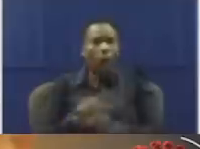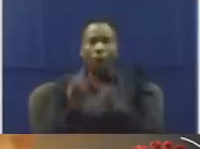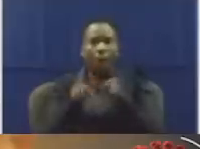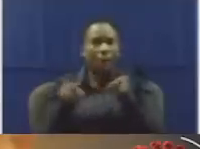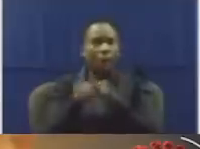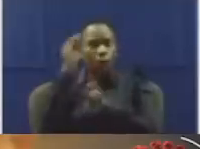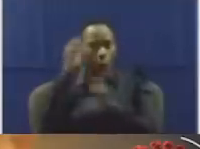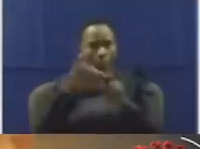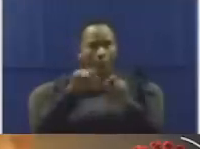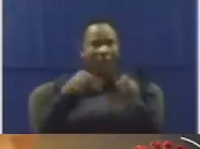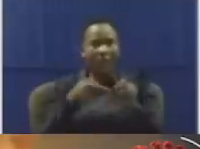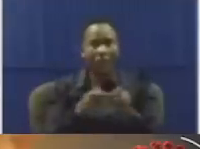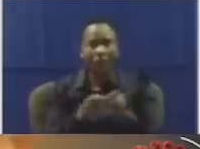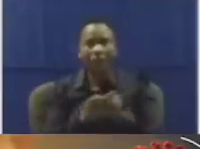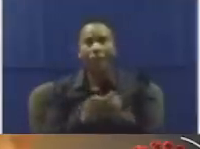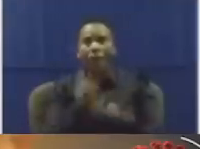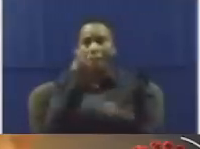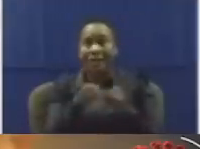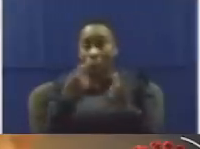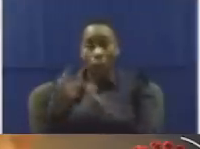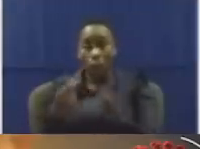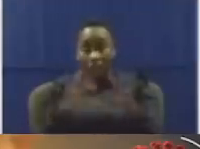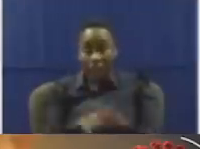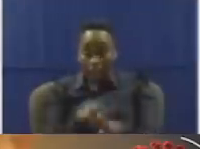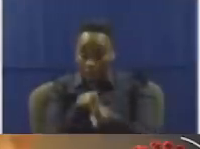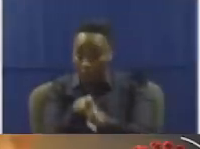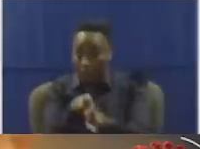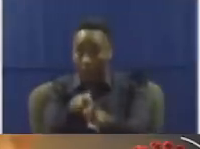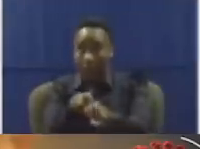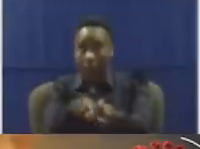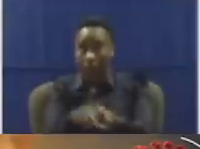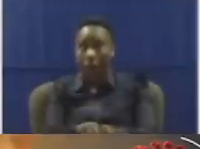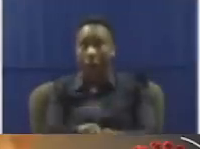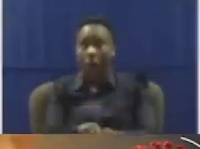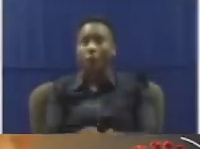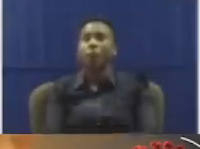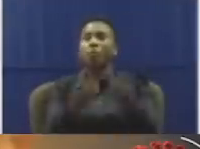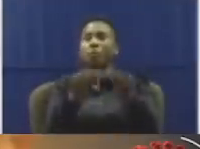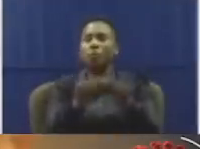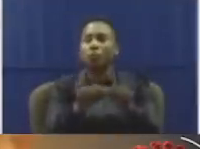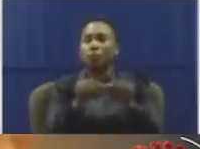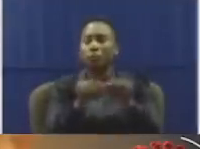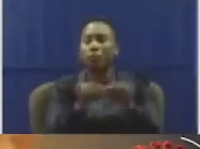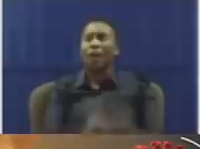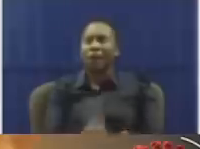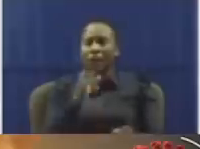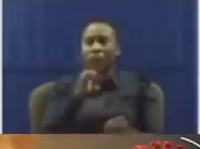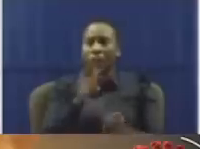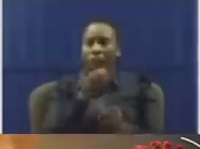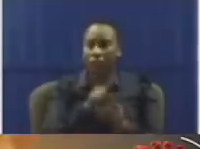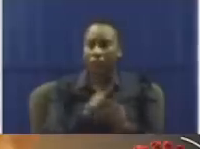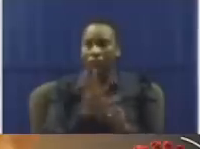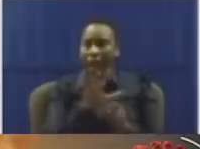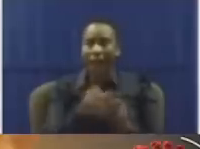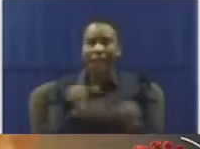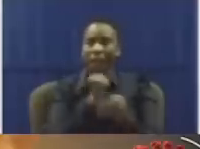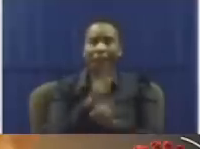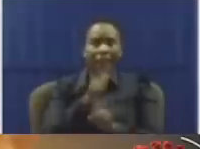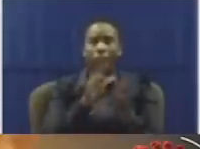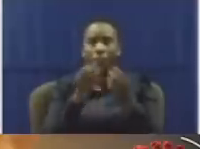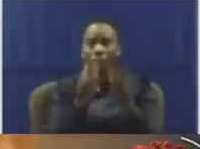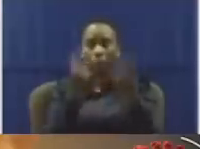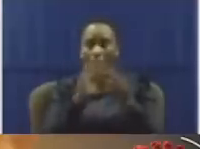Where suspects were tracked, rounded up, interrogated, and paid to keep their mouths shut. Normal people,